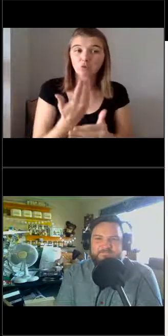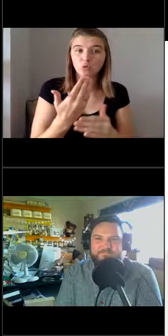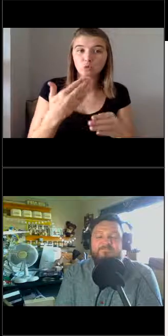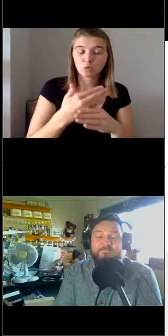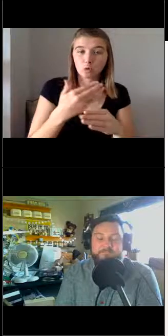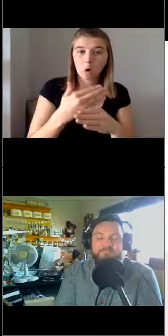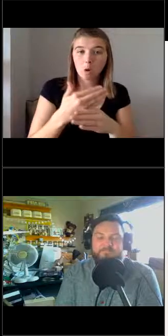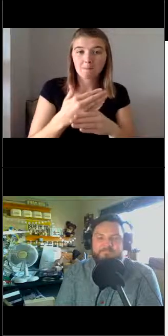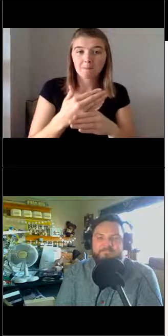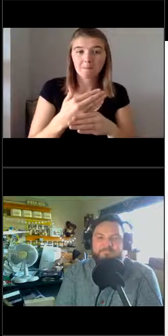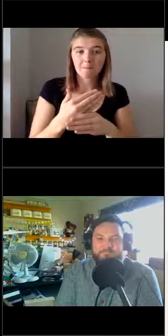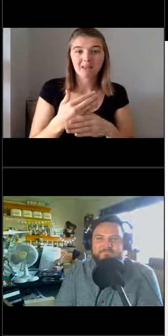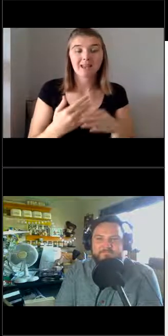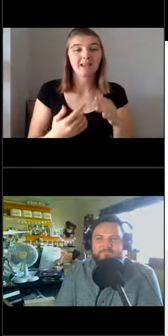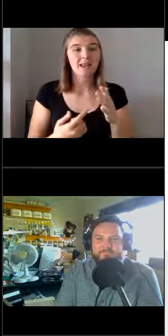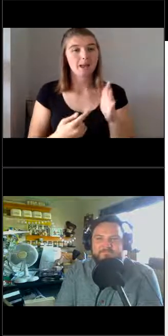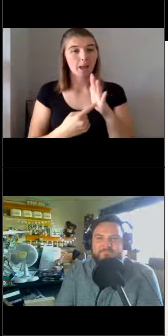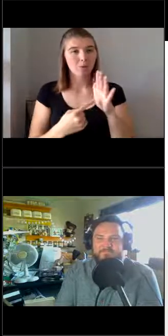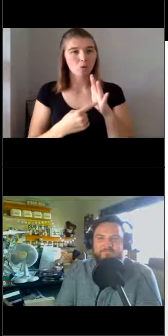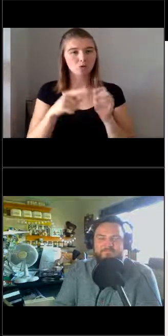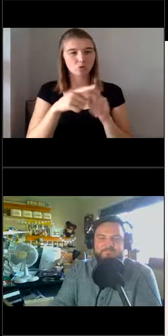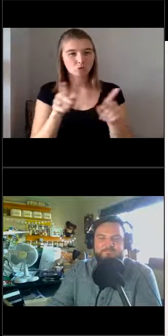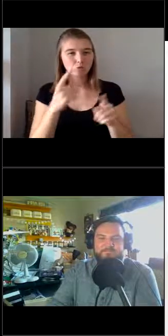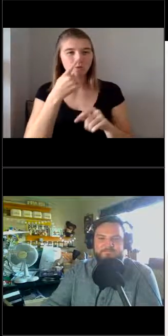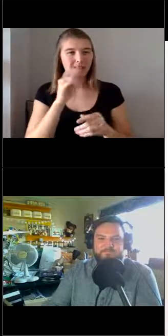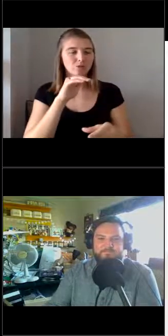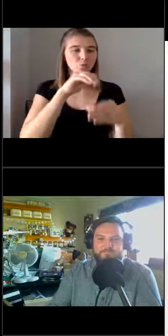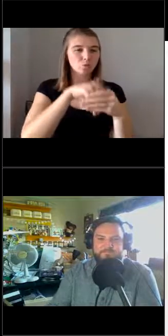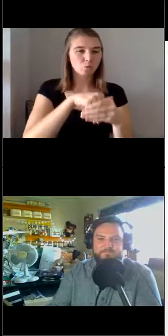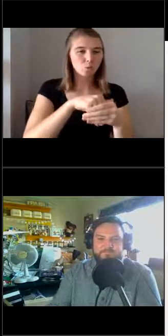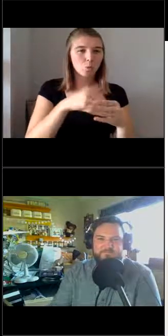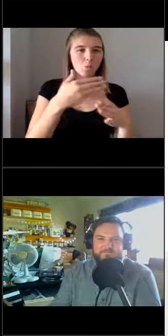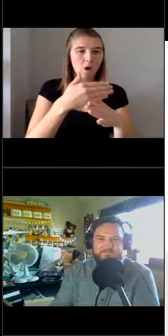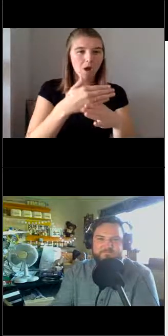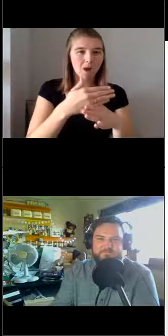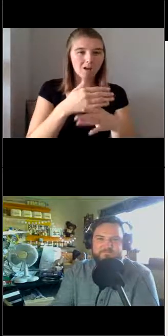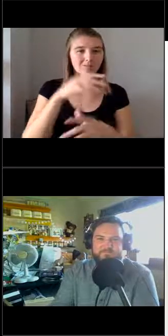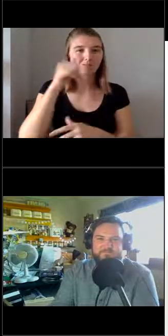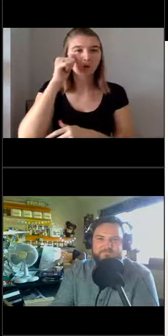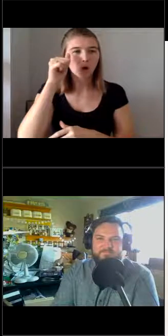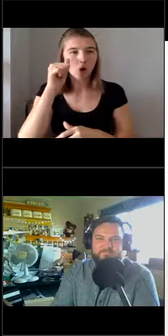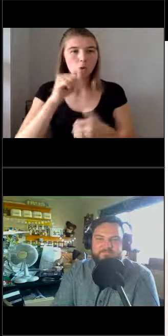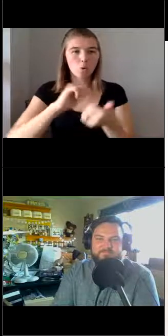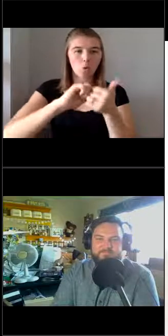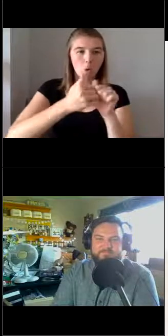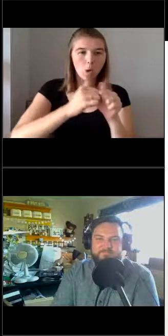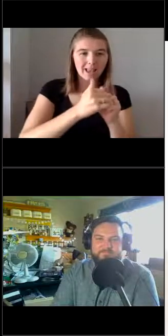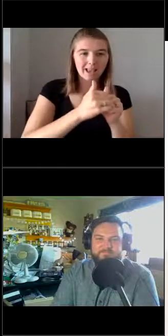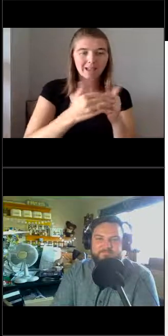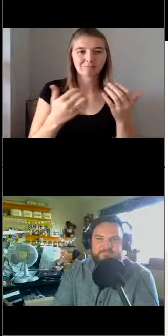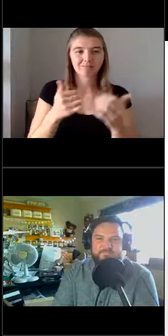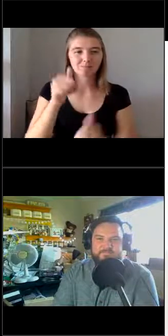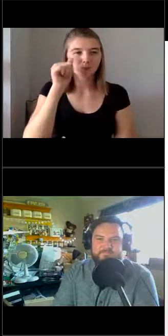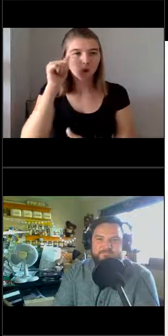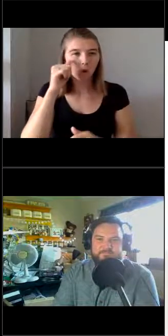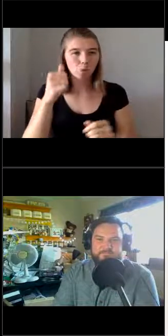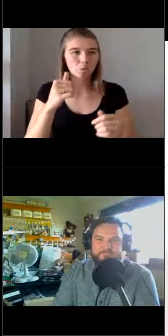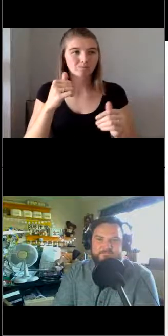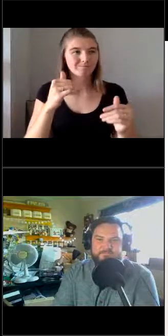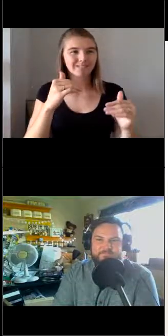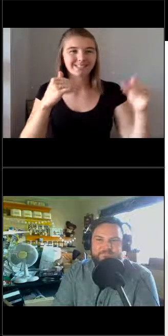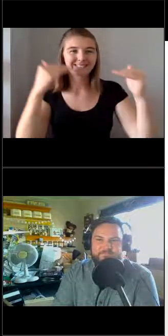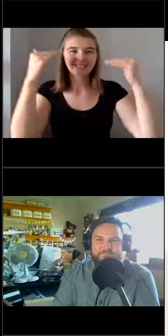and know your colleagues and your seniors in the field as well. So for example, I was sort of